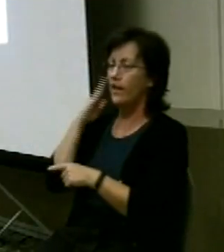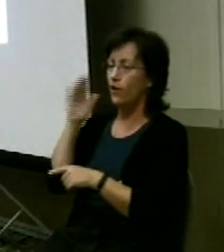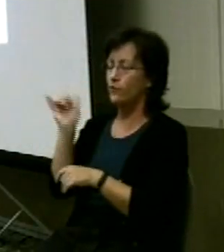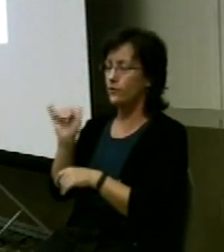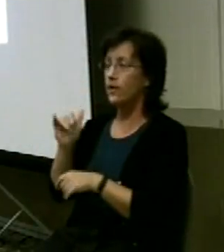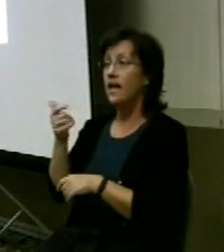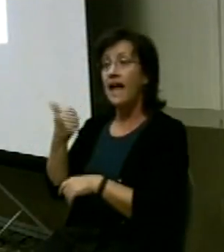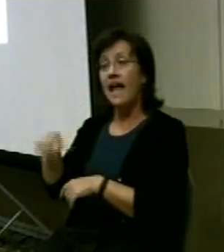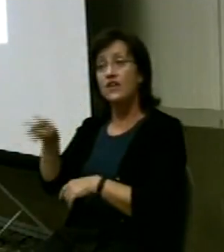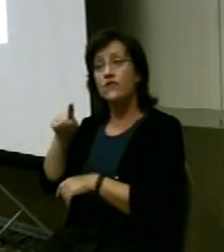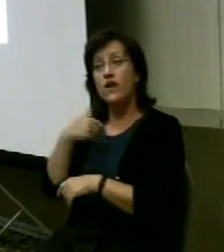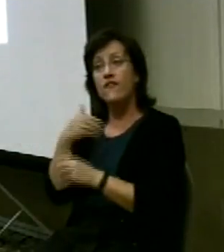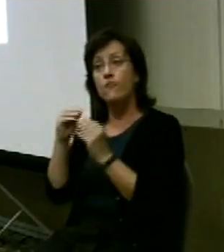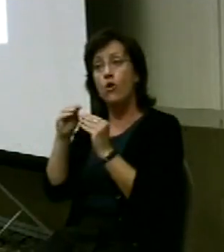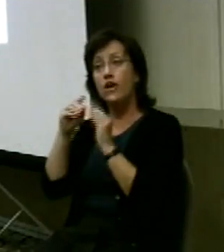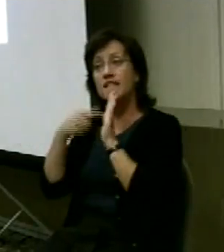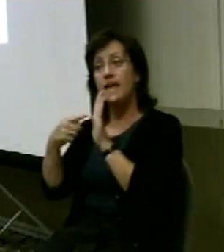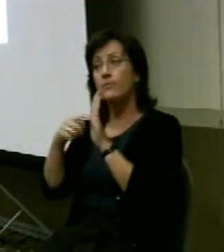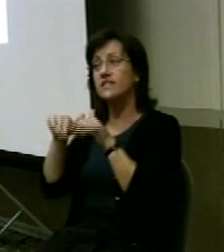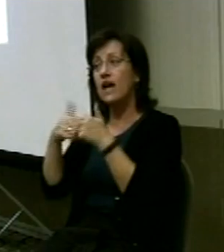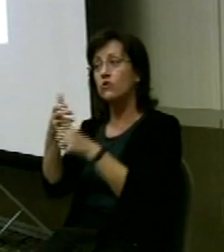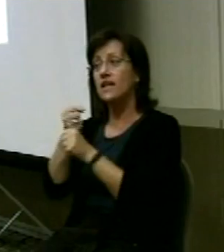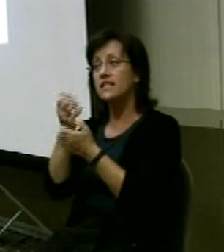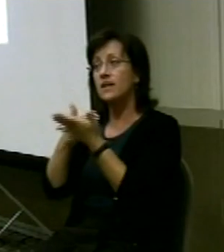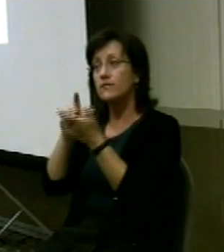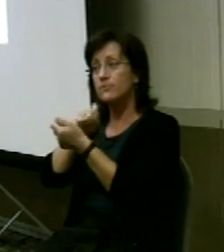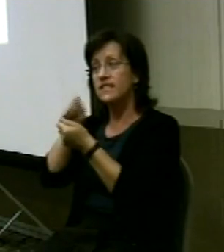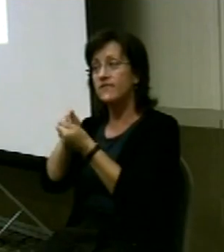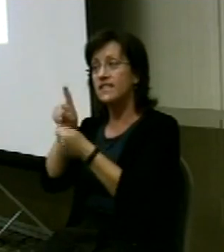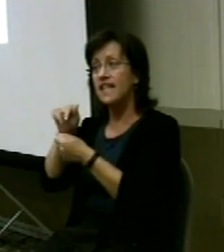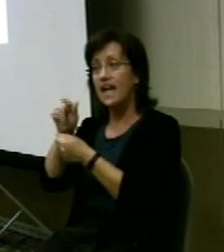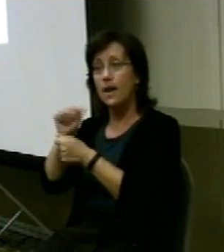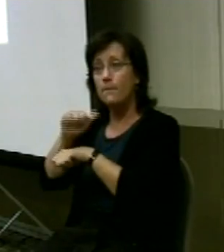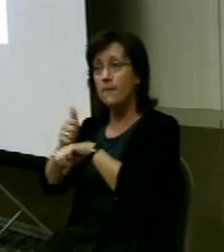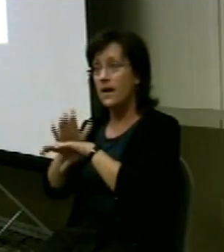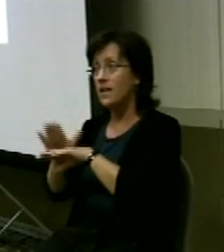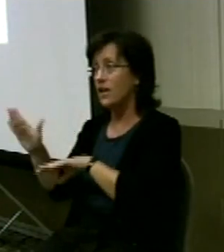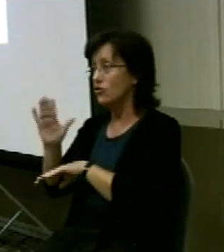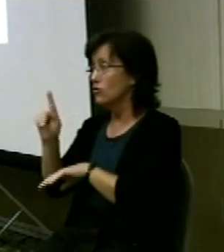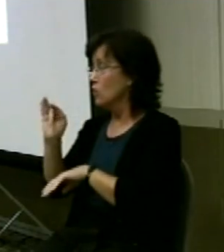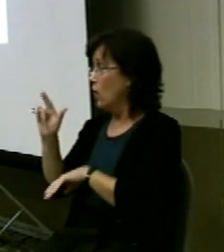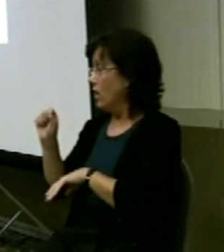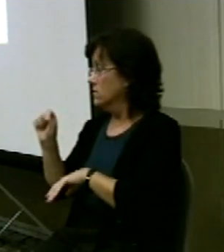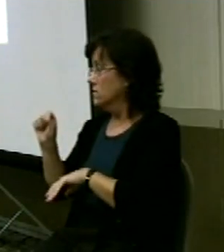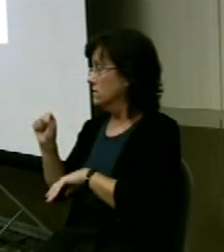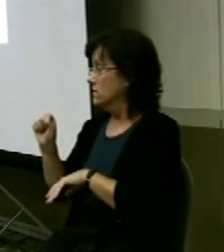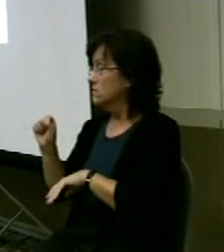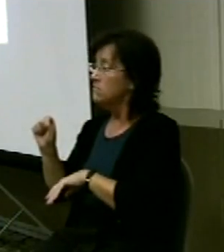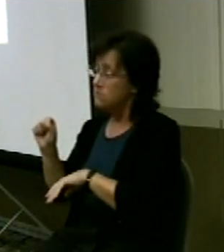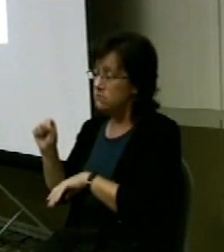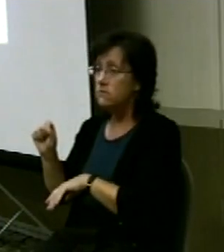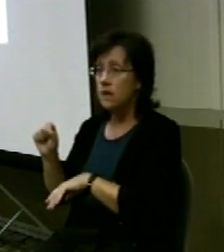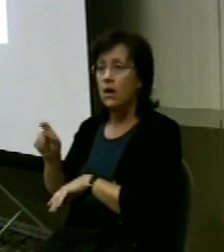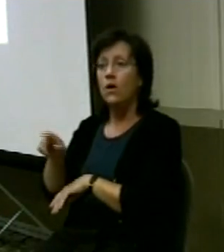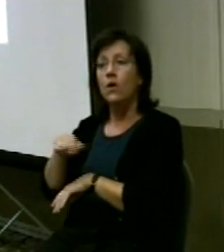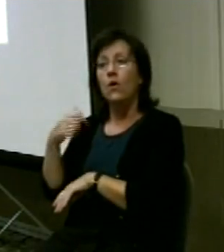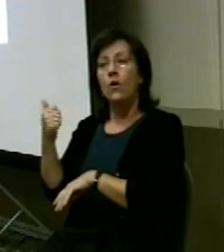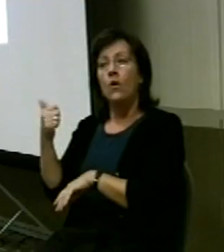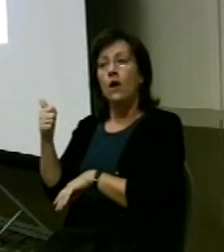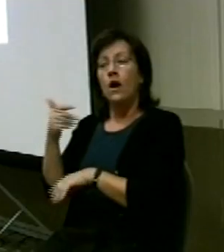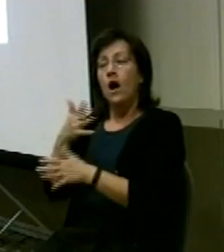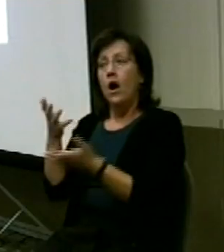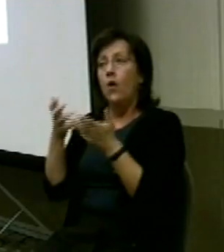some really specific data based on your different tools? One other that I want to point out